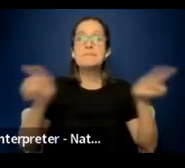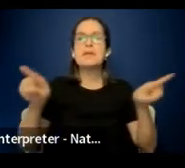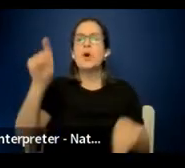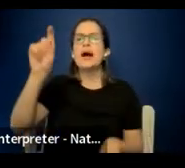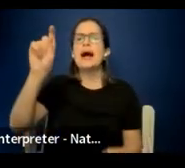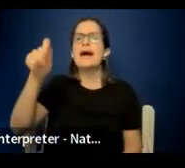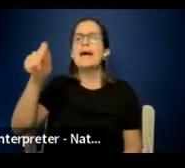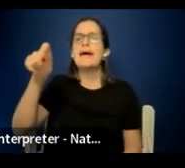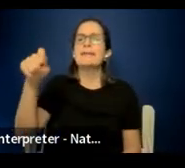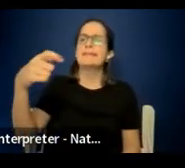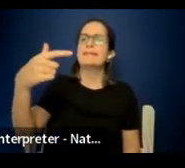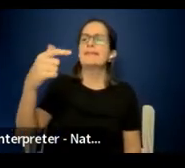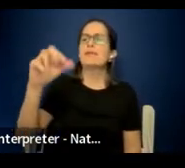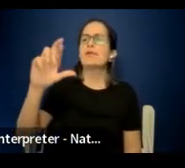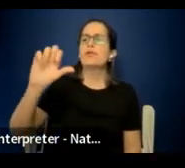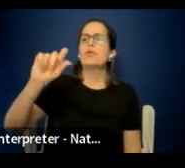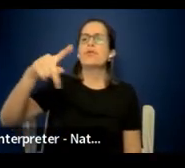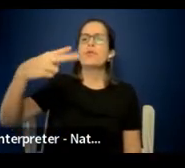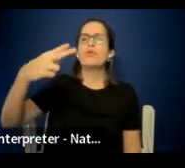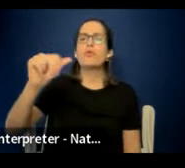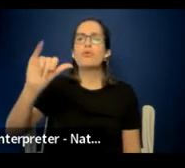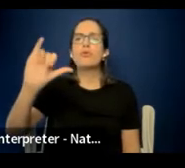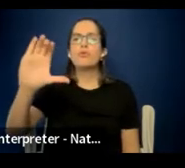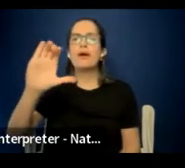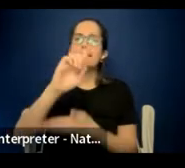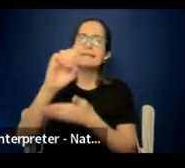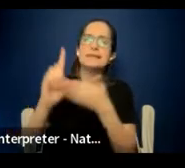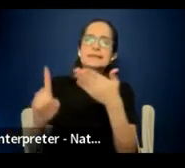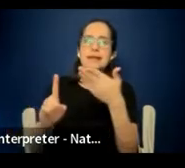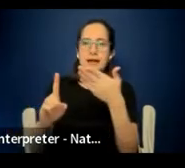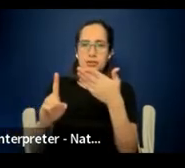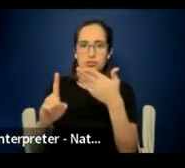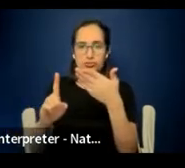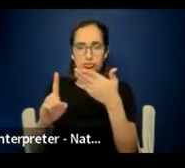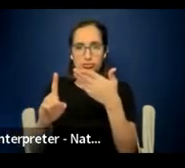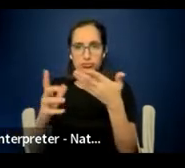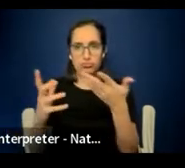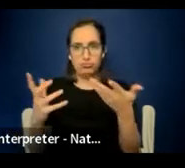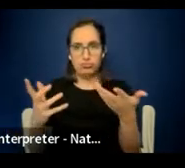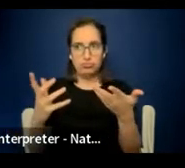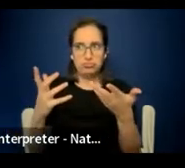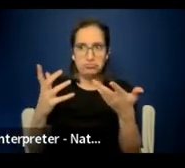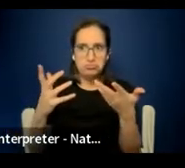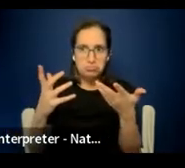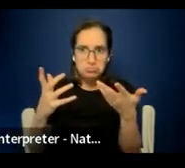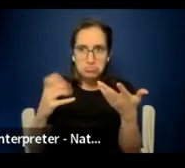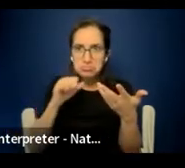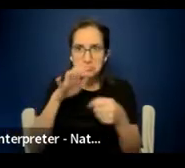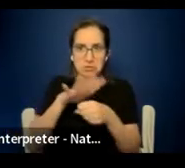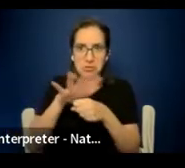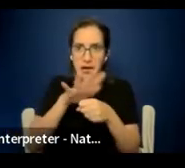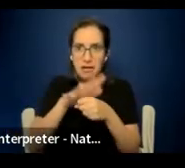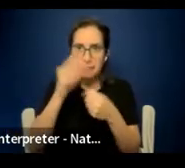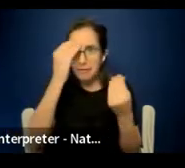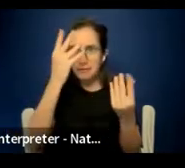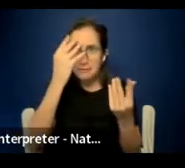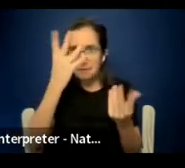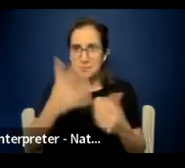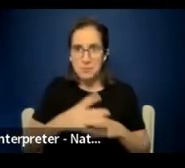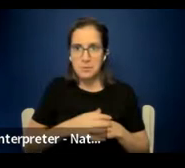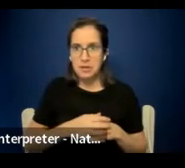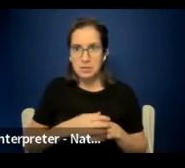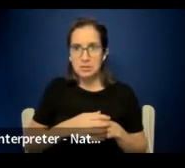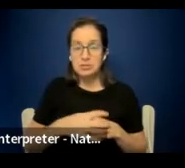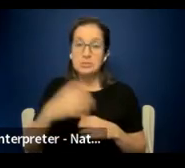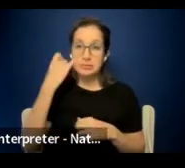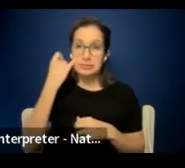designer, you know, if you got that blast, you know, would you reach back out to the organization and say, oh yeah, I'm a graphic designer. Like, you know,